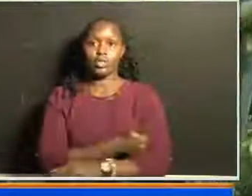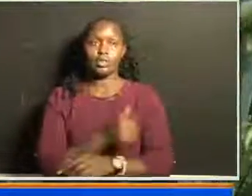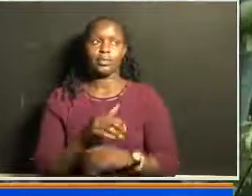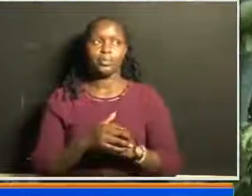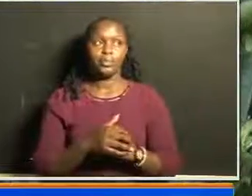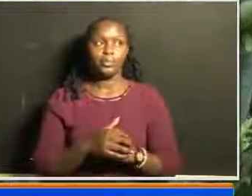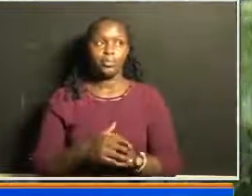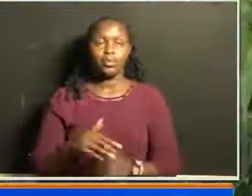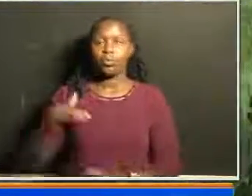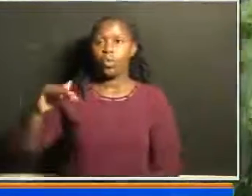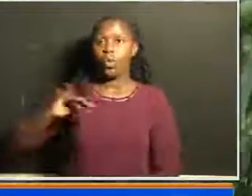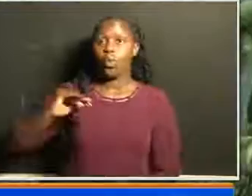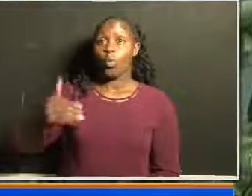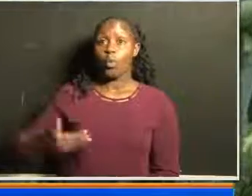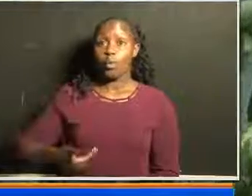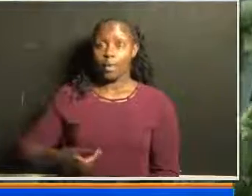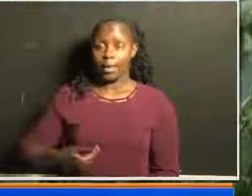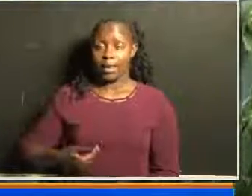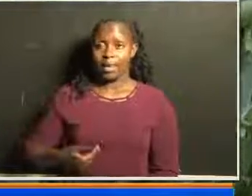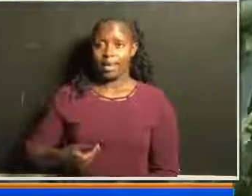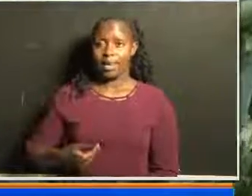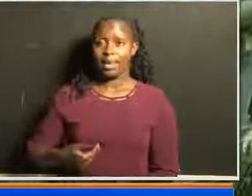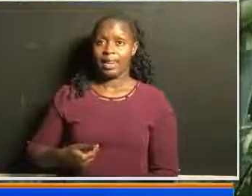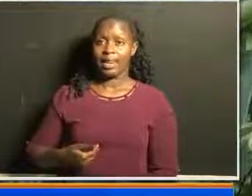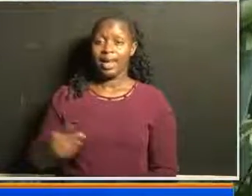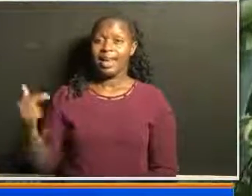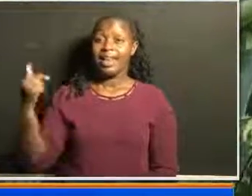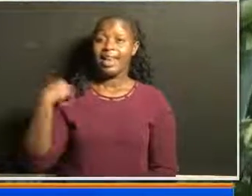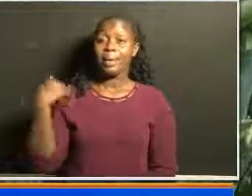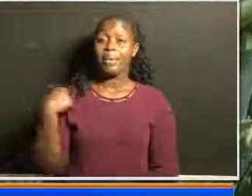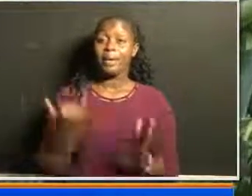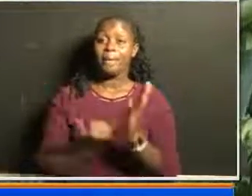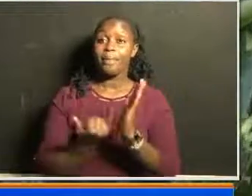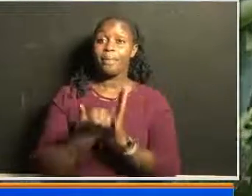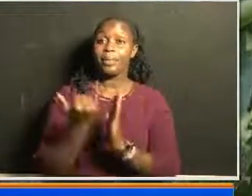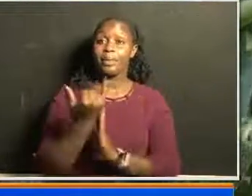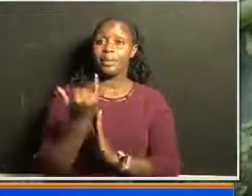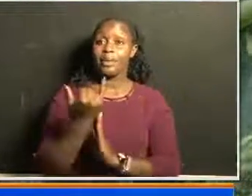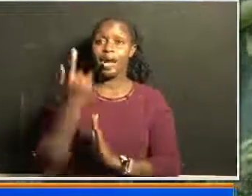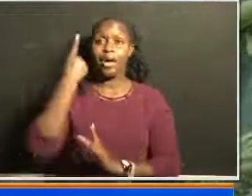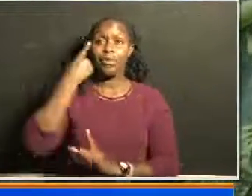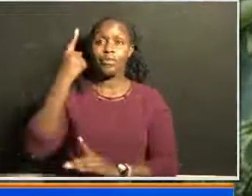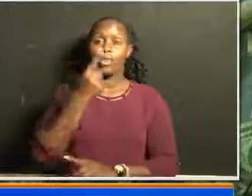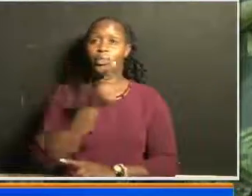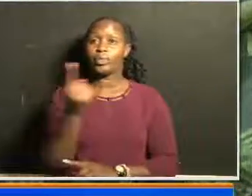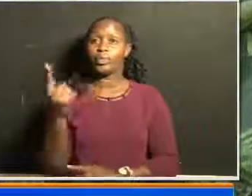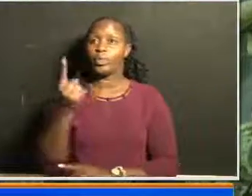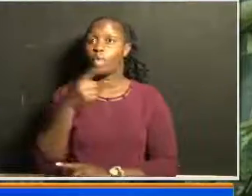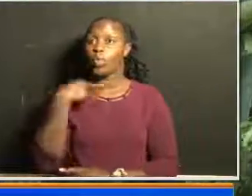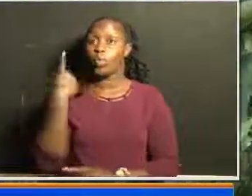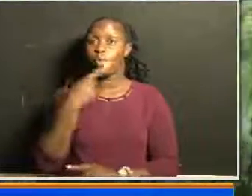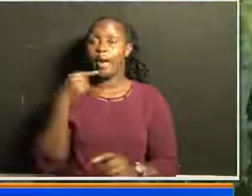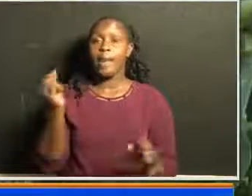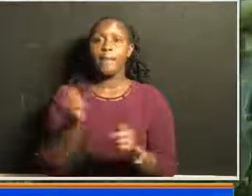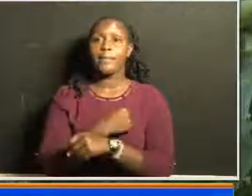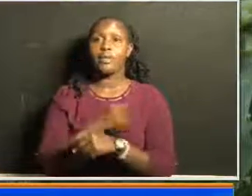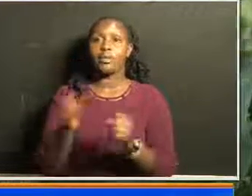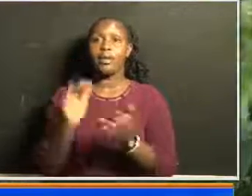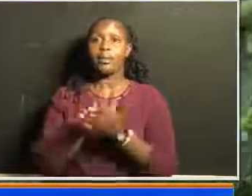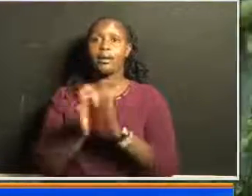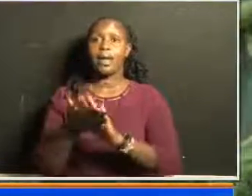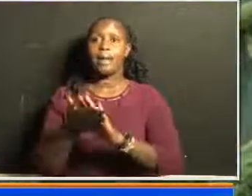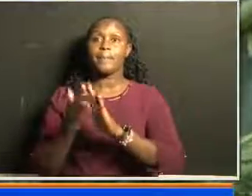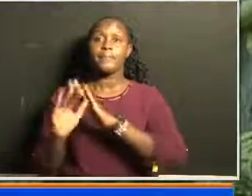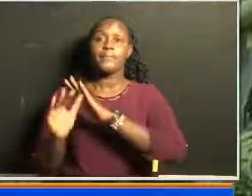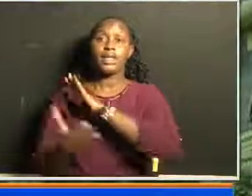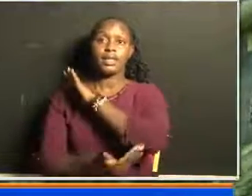women, and the numbers keep rising, of women who are not able to then carry children on their own.